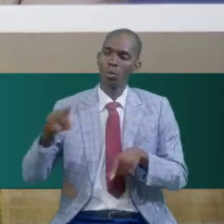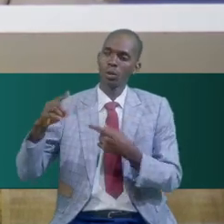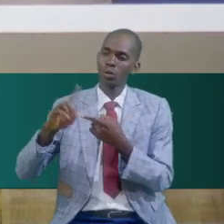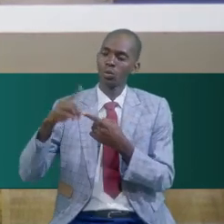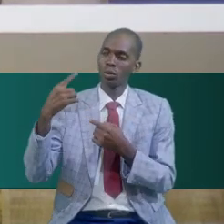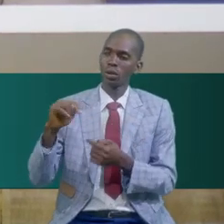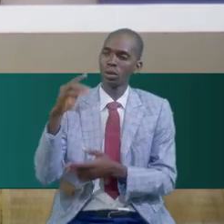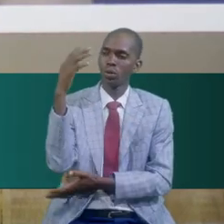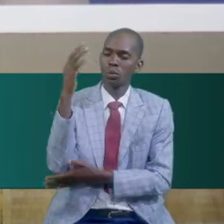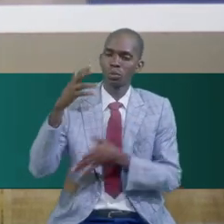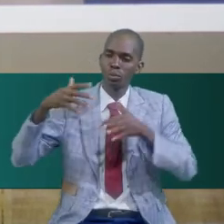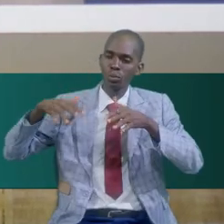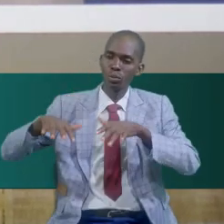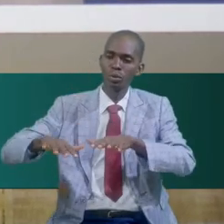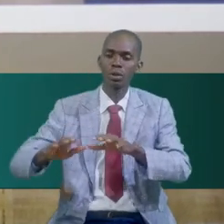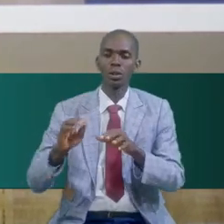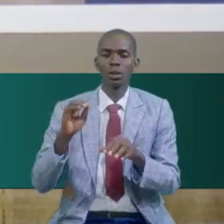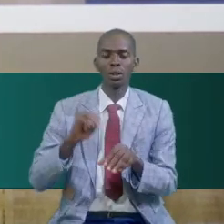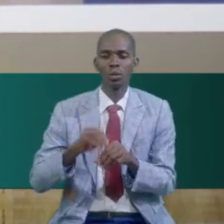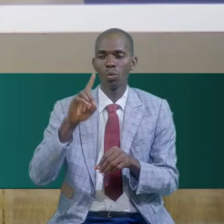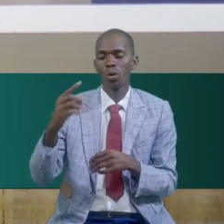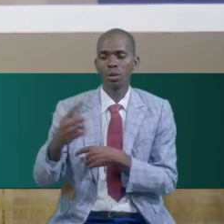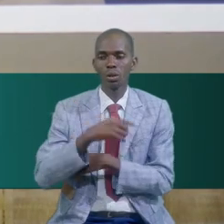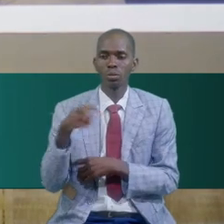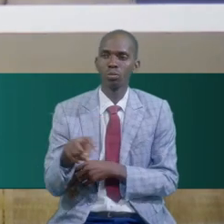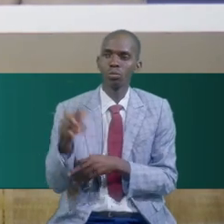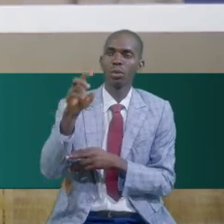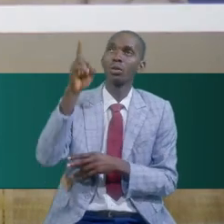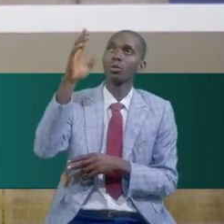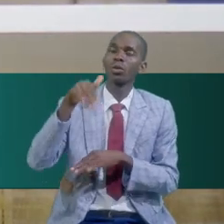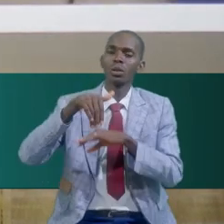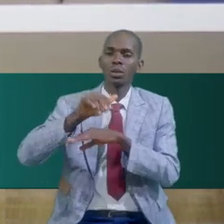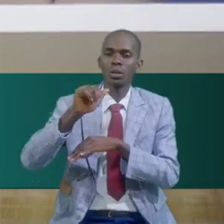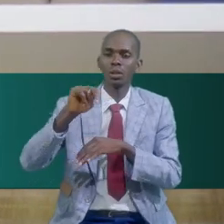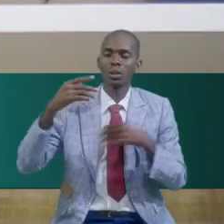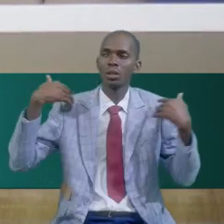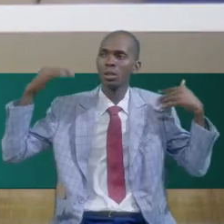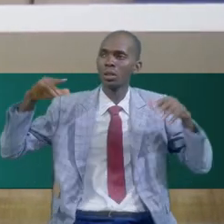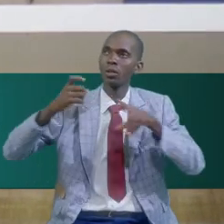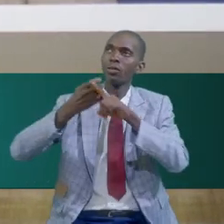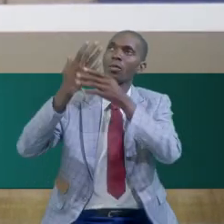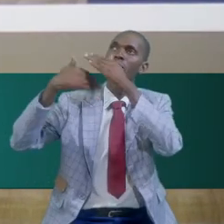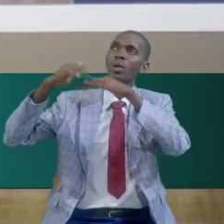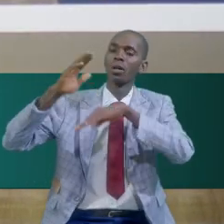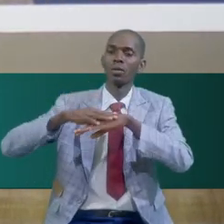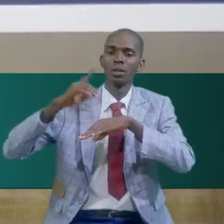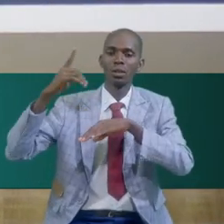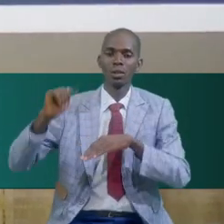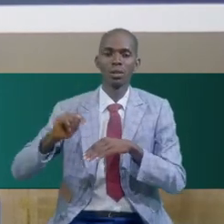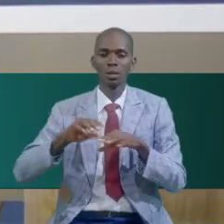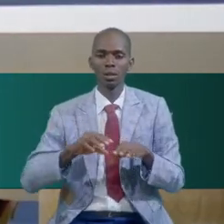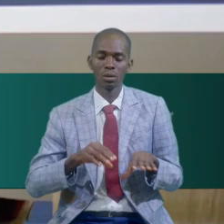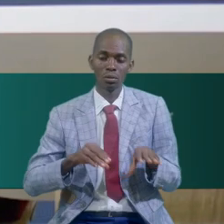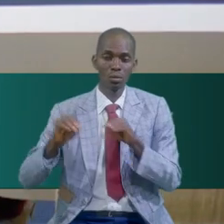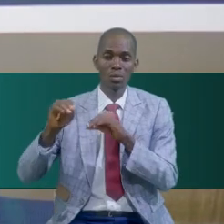a day's journey, and God sent an angel from heaven, the dispatch of such a